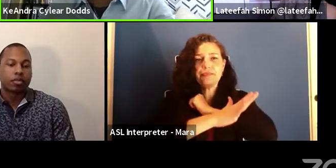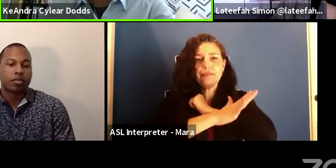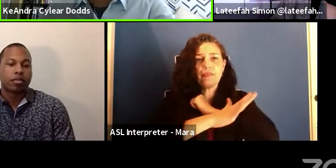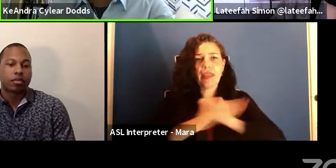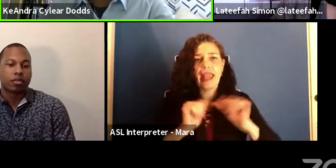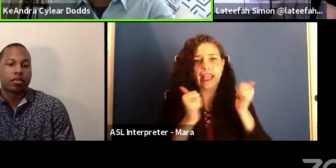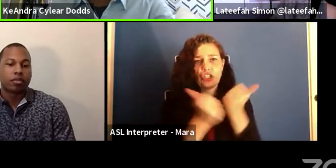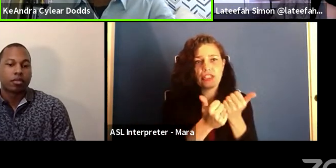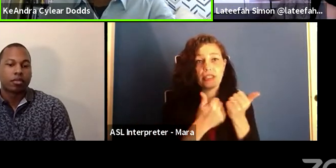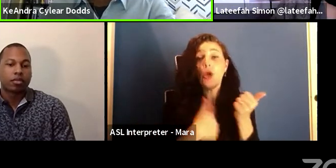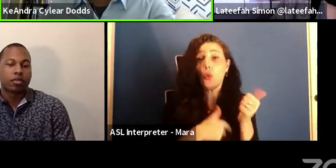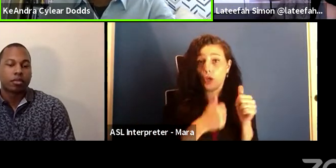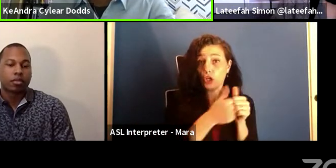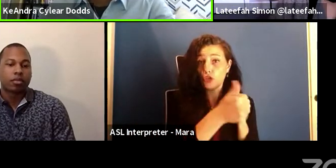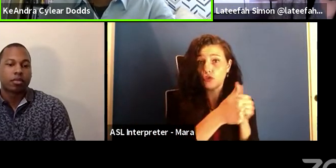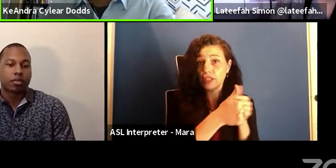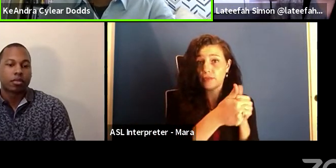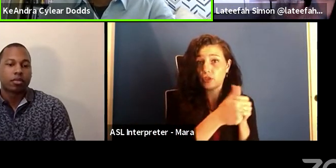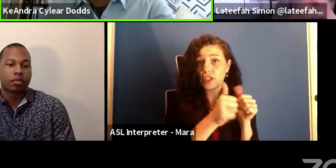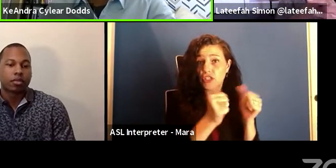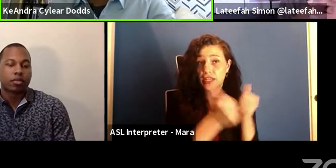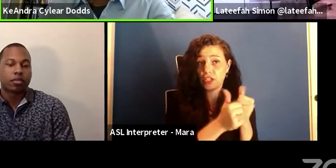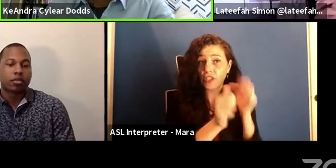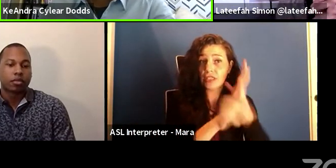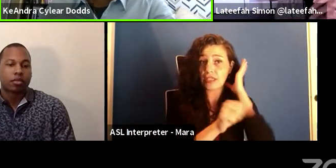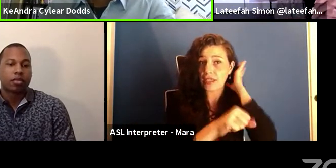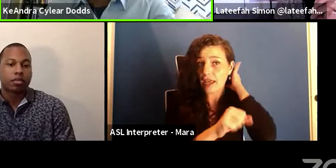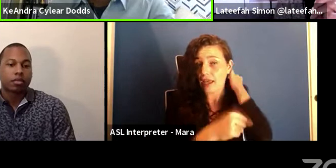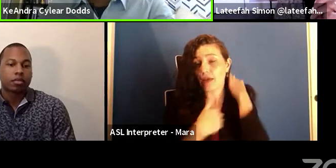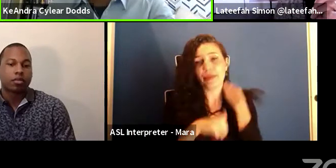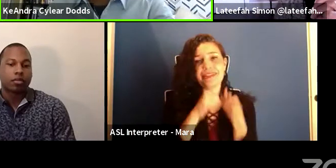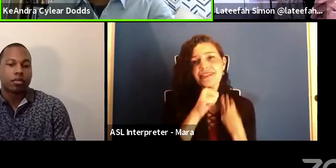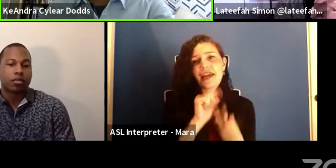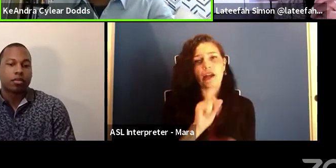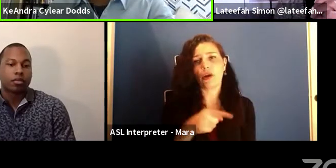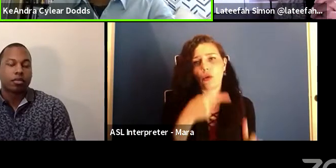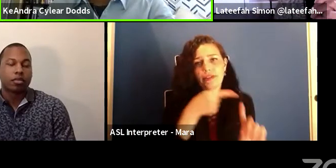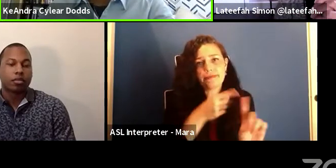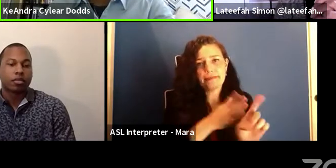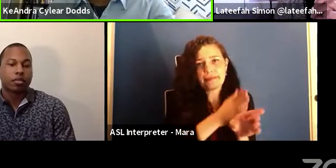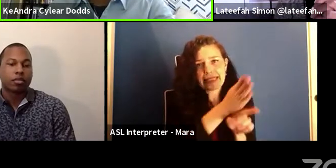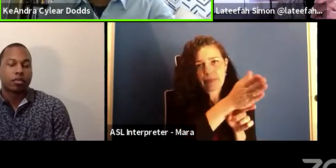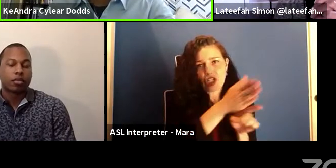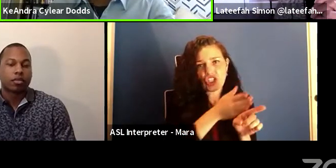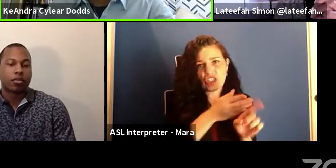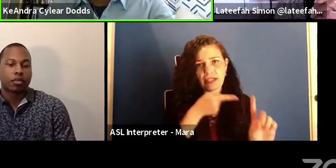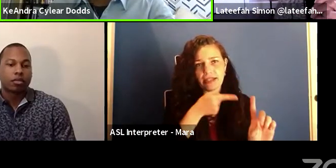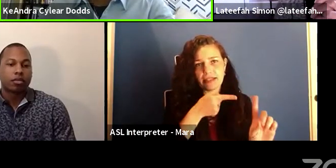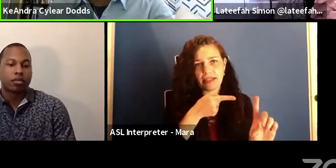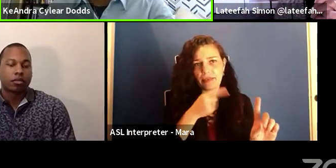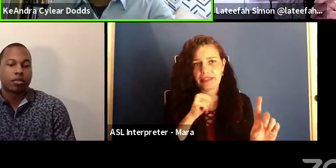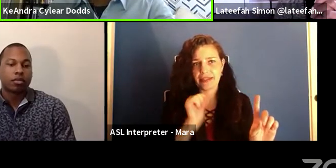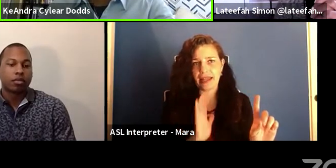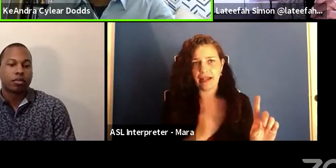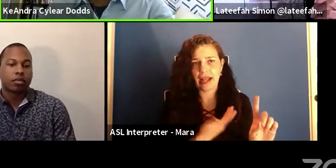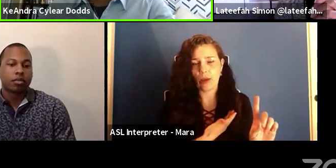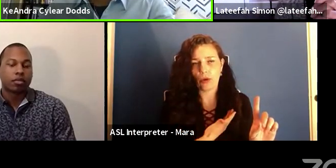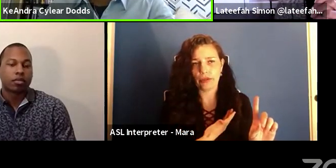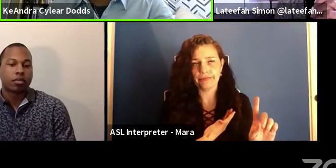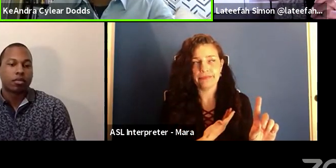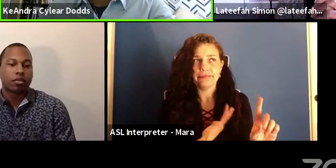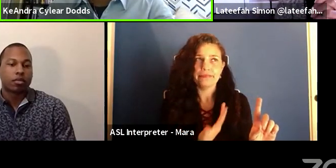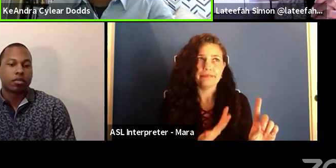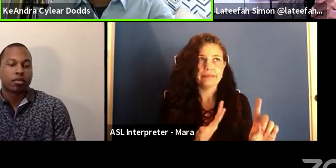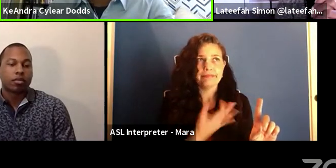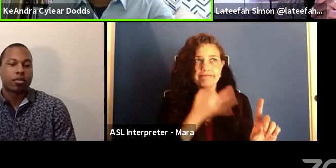transportation agency in that this is not an area where we specialize. It's also, you know, not the